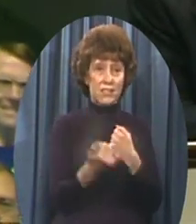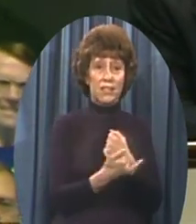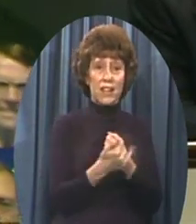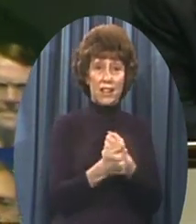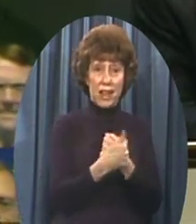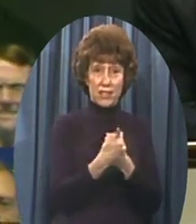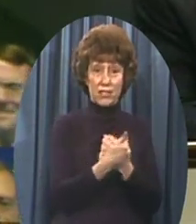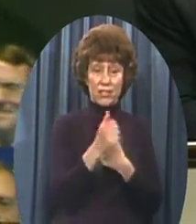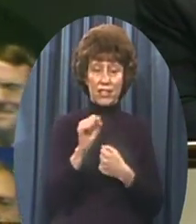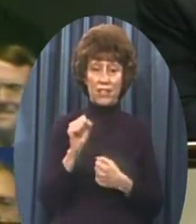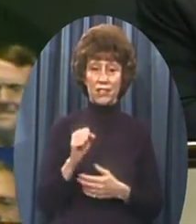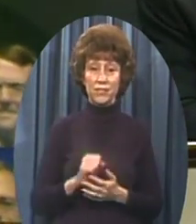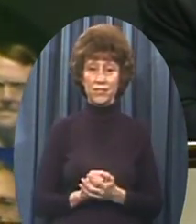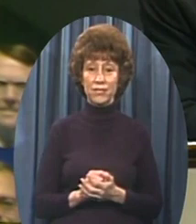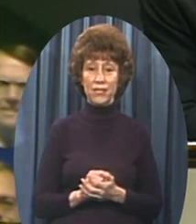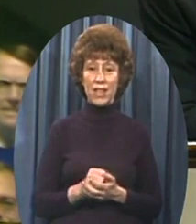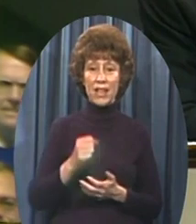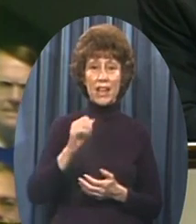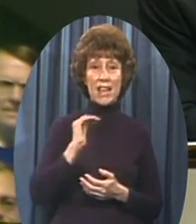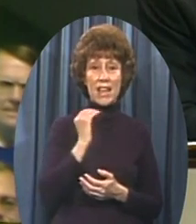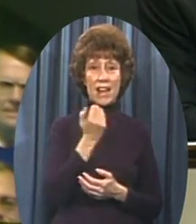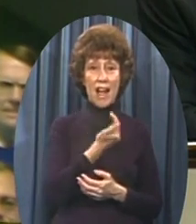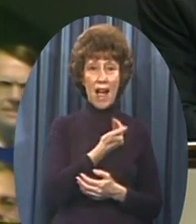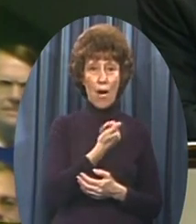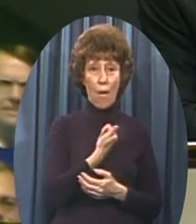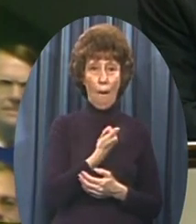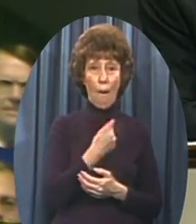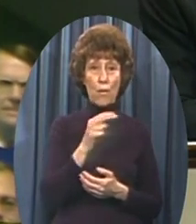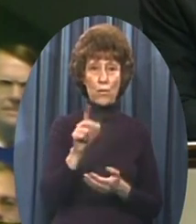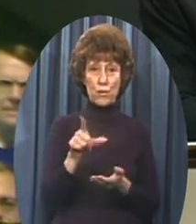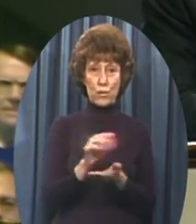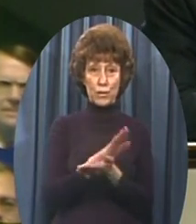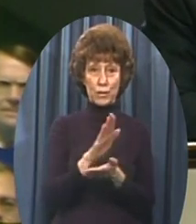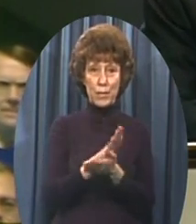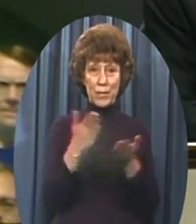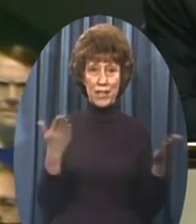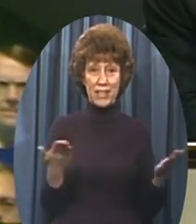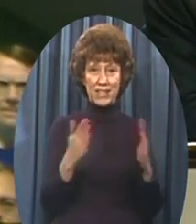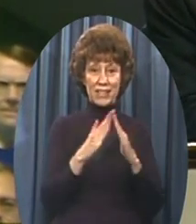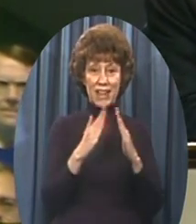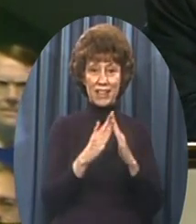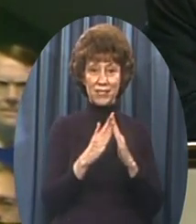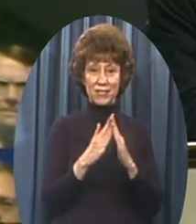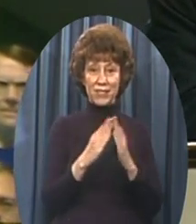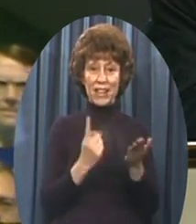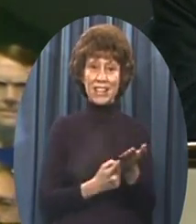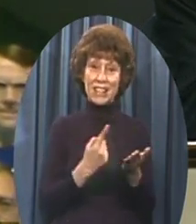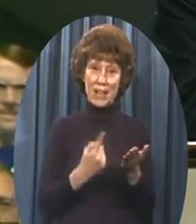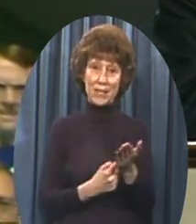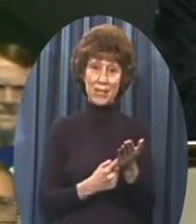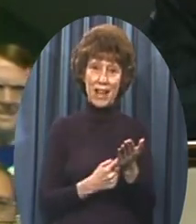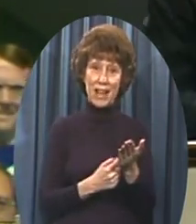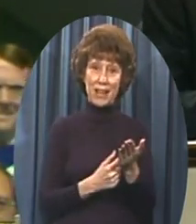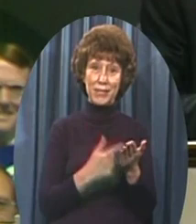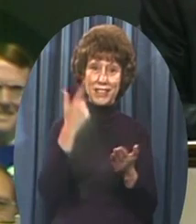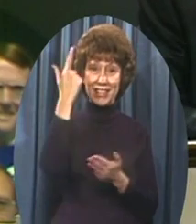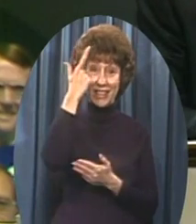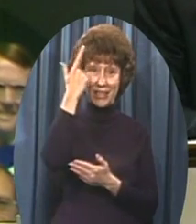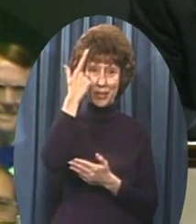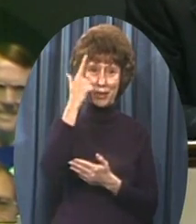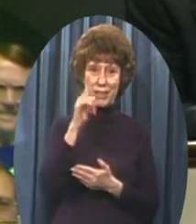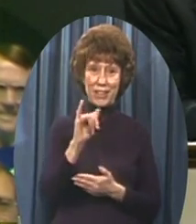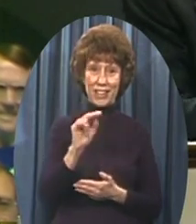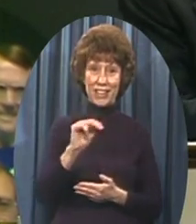Here's one in the Lynchburg, Virginia newspaper. Now, once in a while, Lynchburg will write something bad about us.